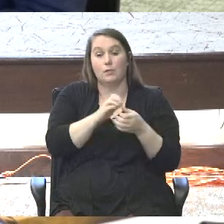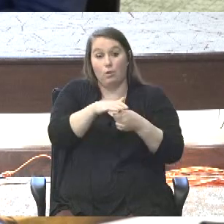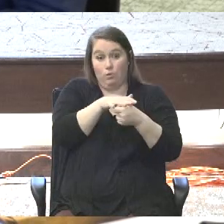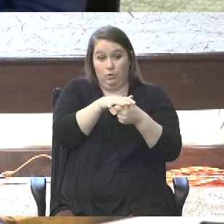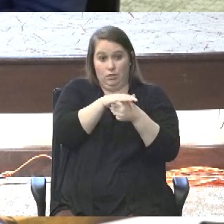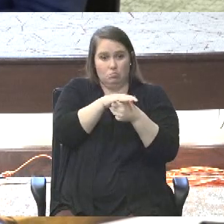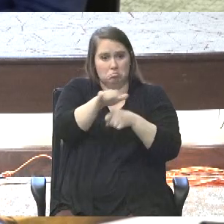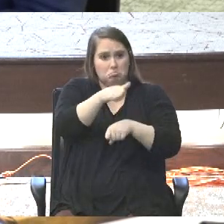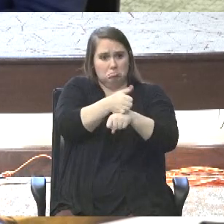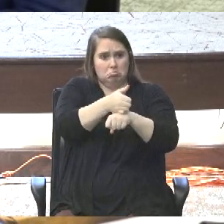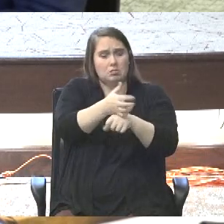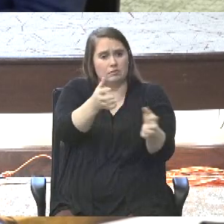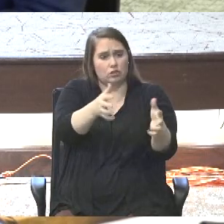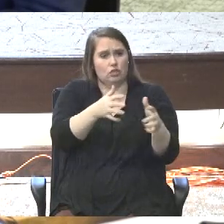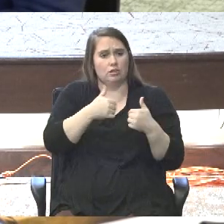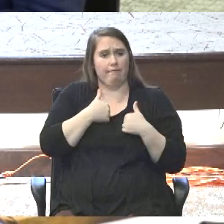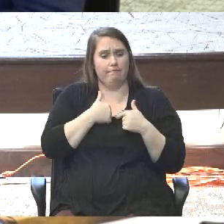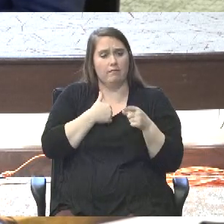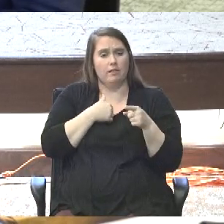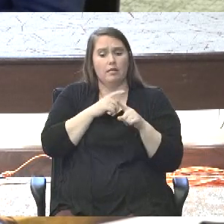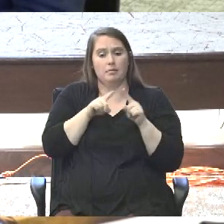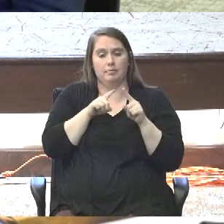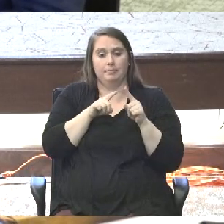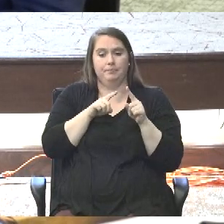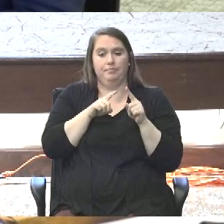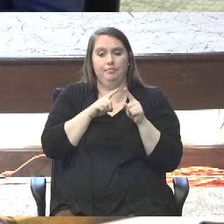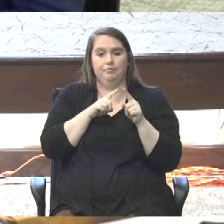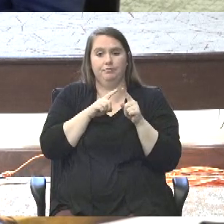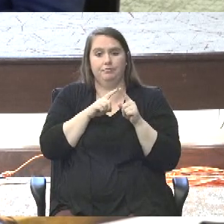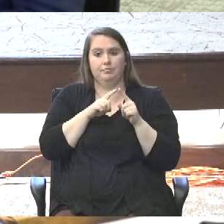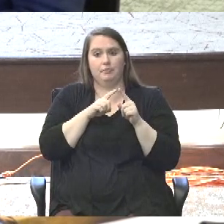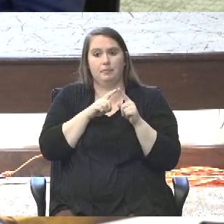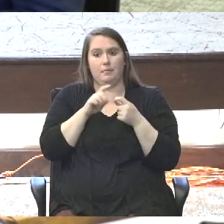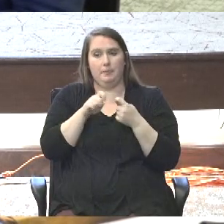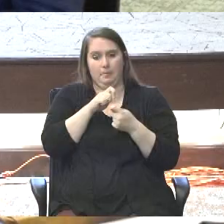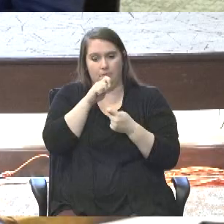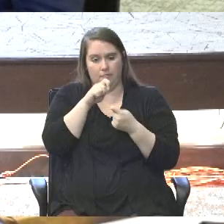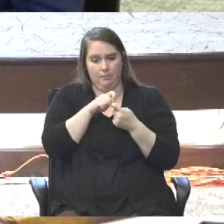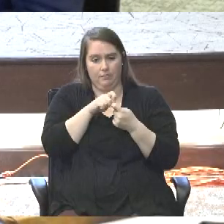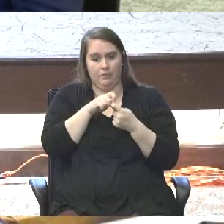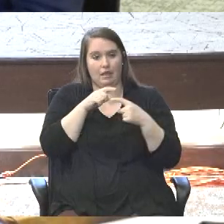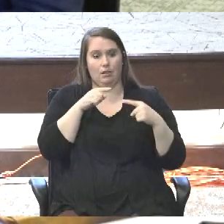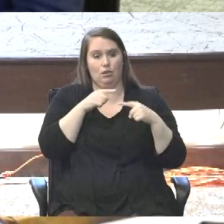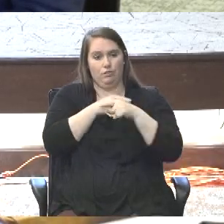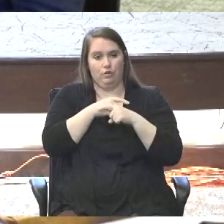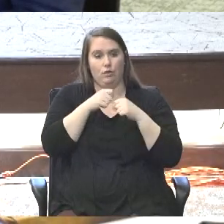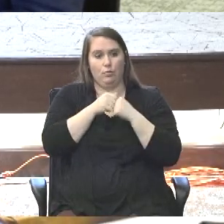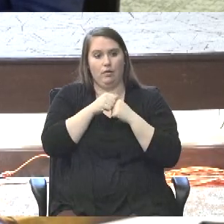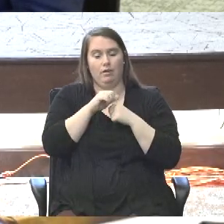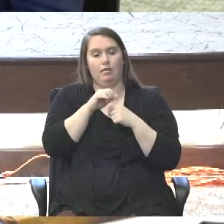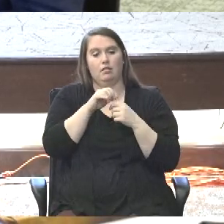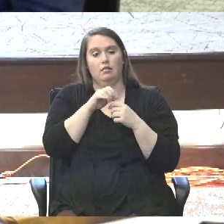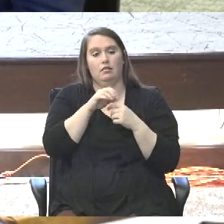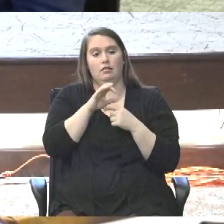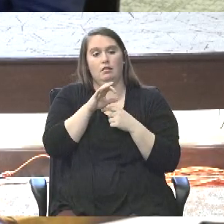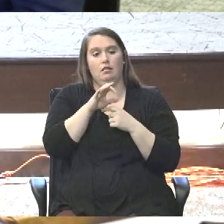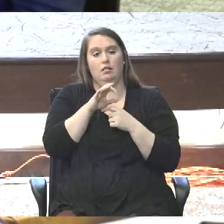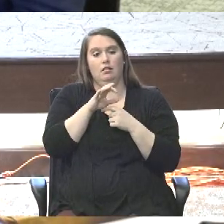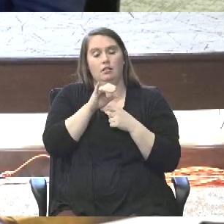for them within the right-of-way depicted so that it doesn't interfere with utility construction, et